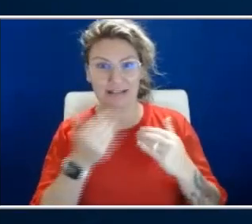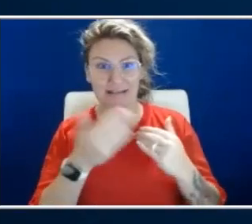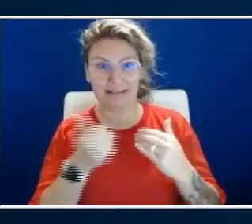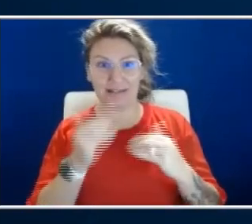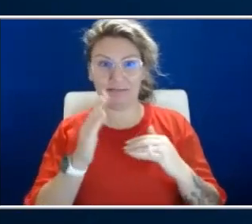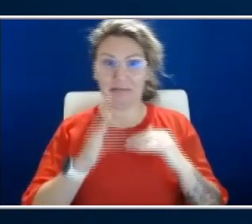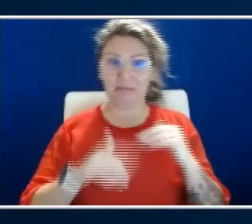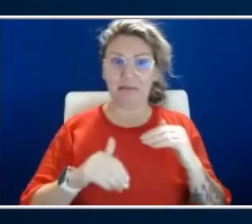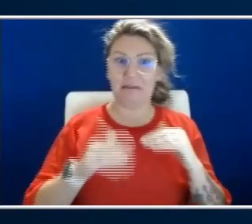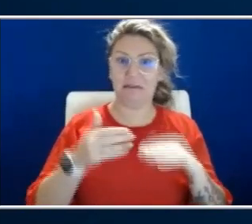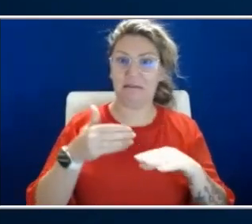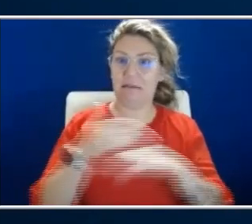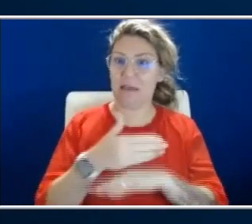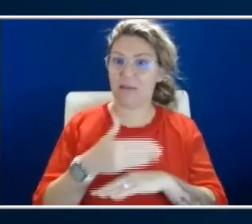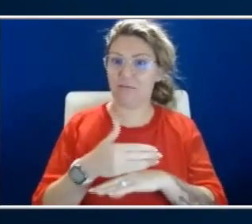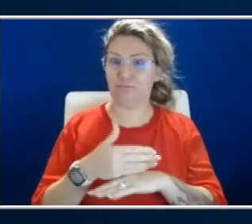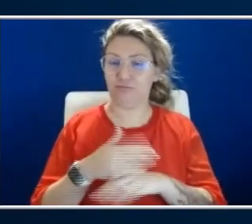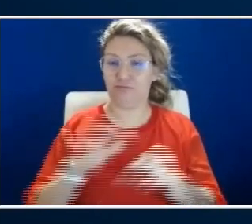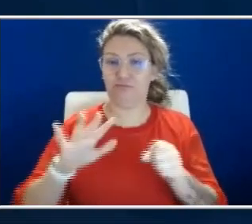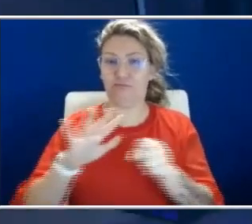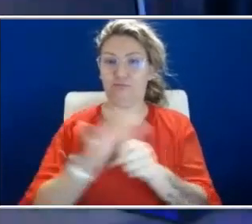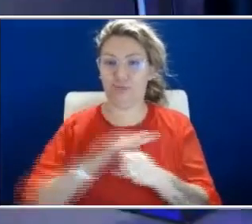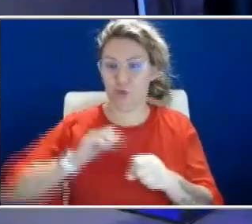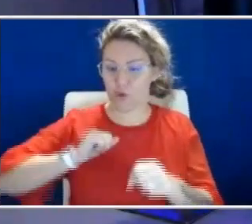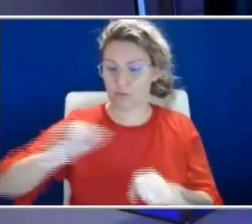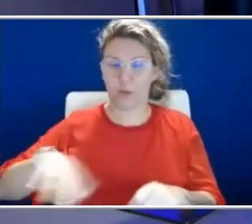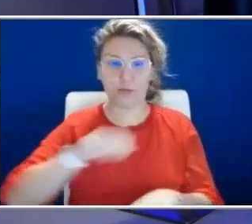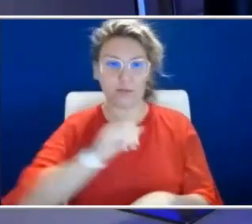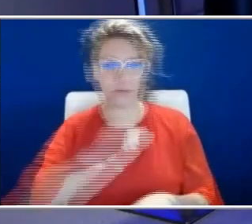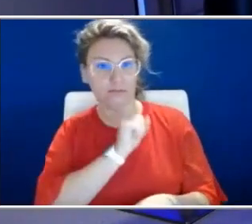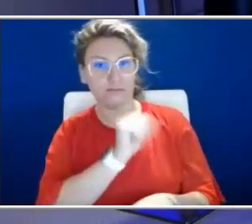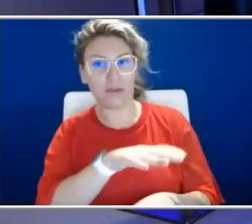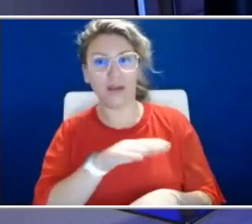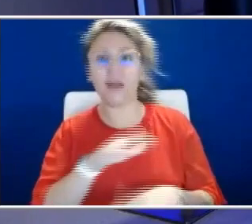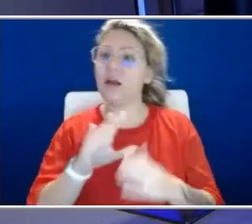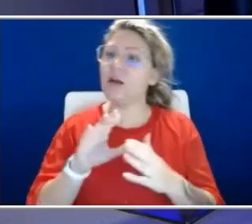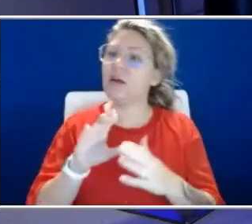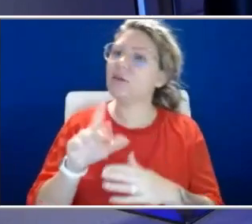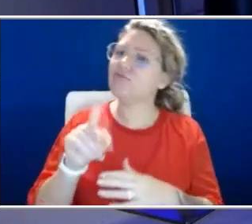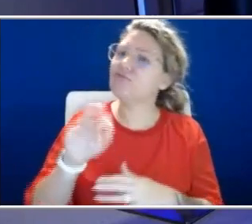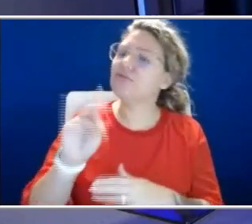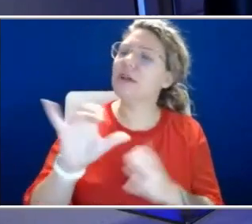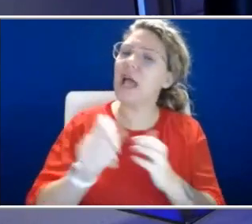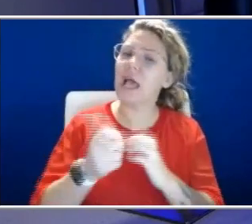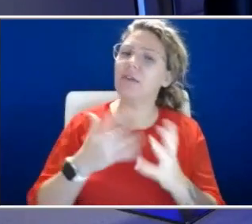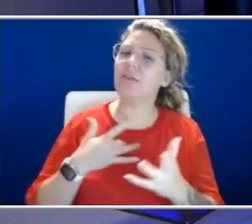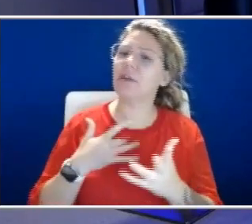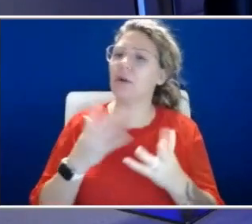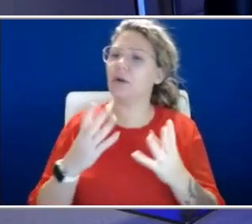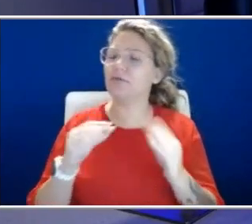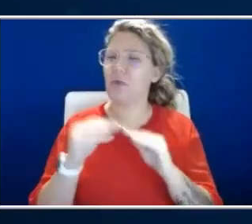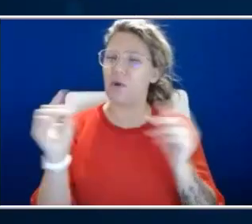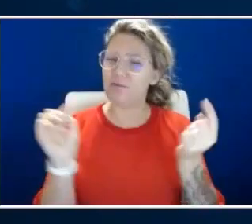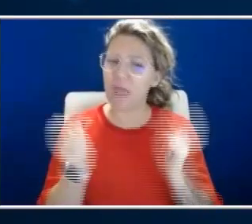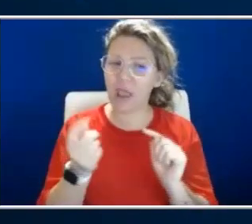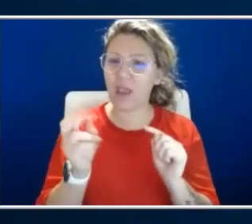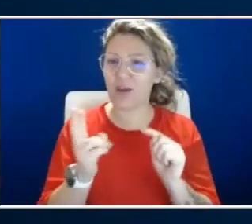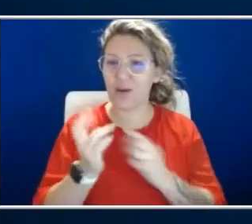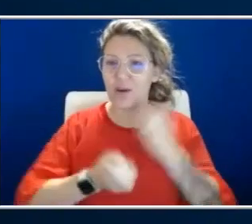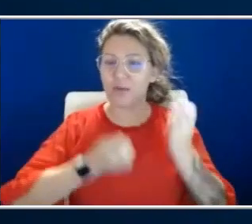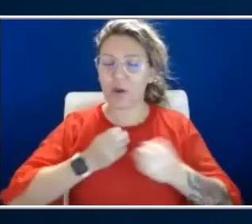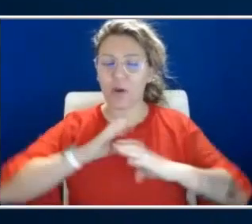mastectomies. Christie, how did you feel afterwards? Were you in a lot of pain, or did you feel more the emotional relief of knowing that part was